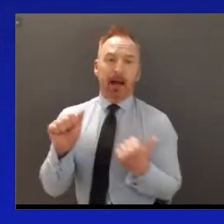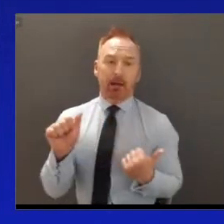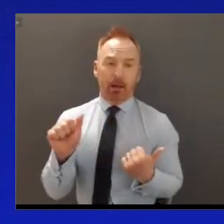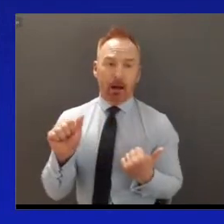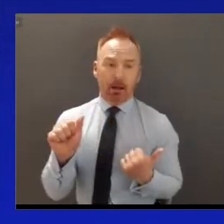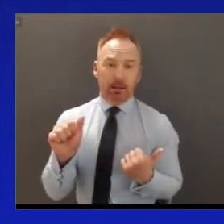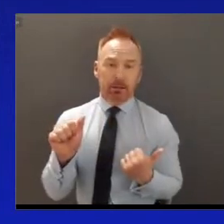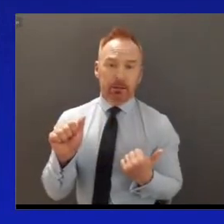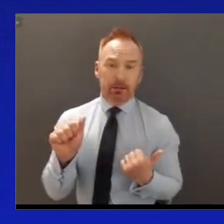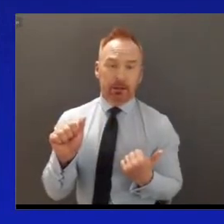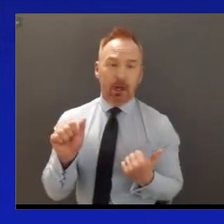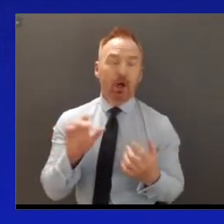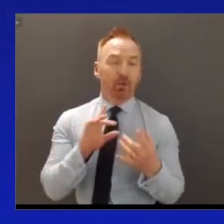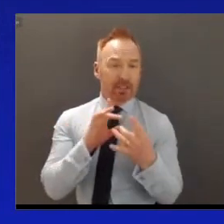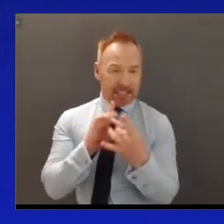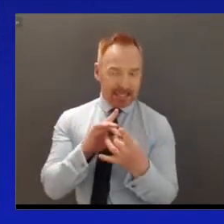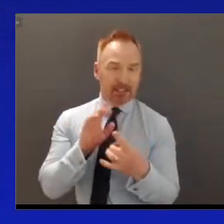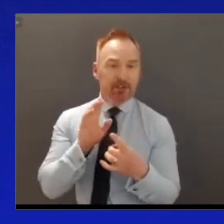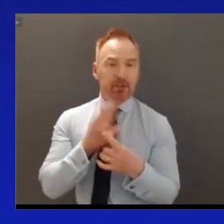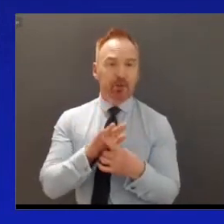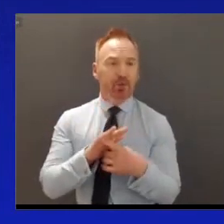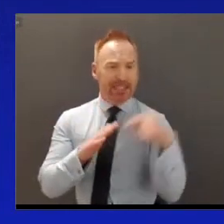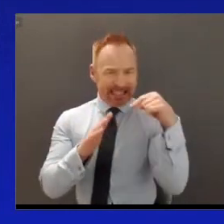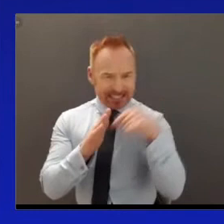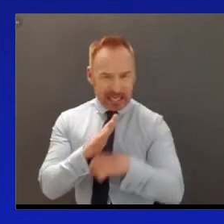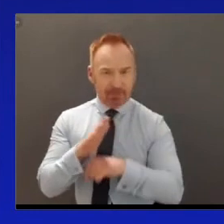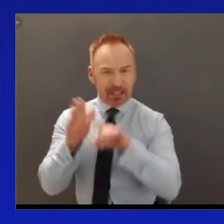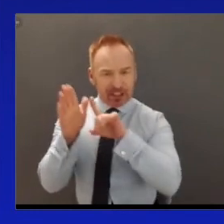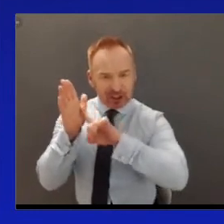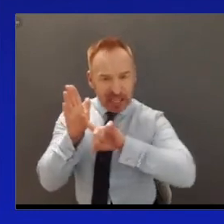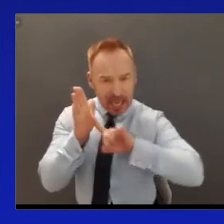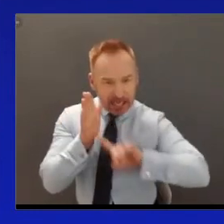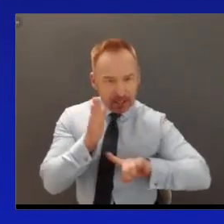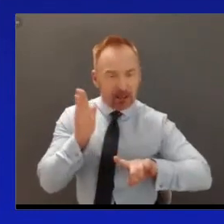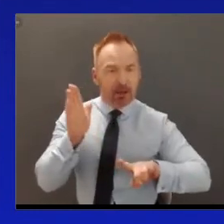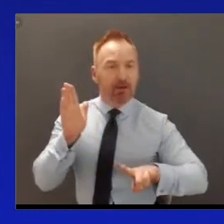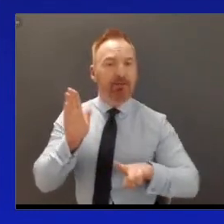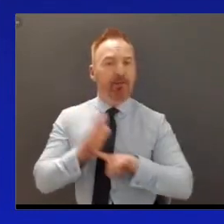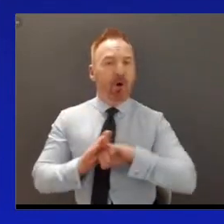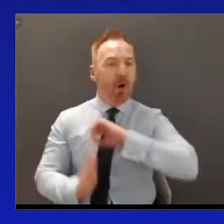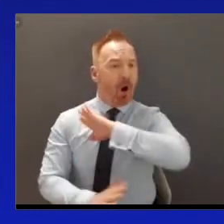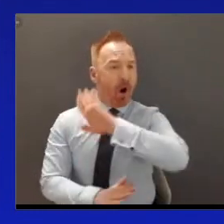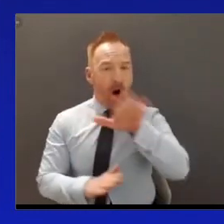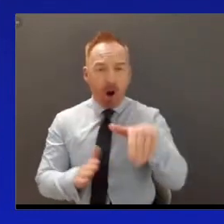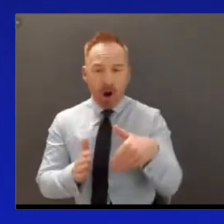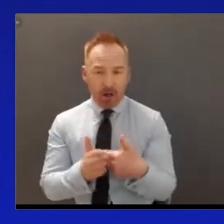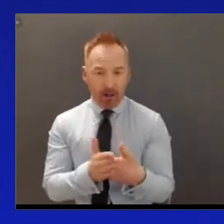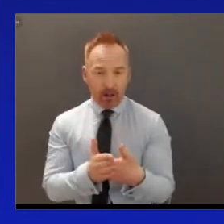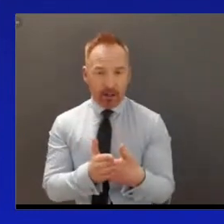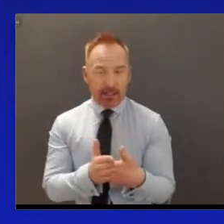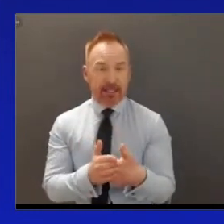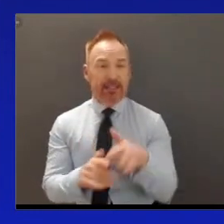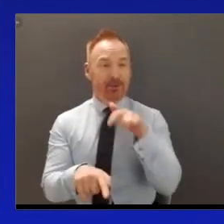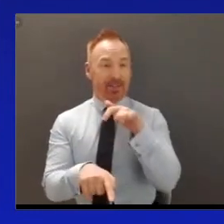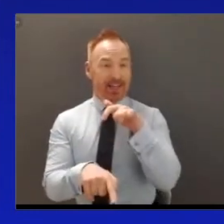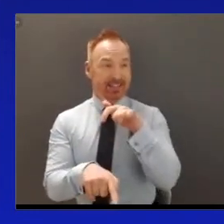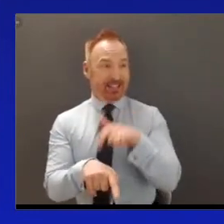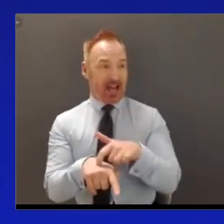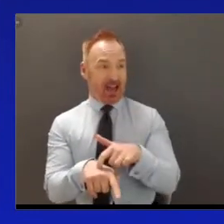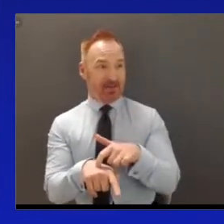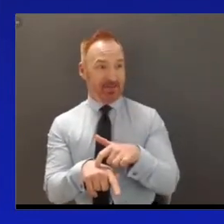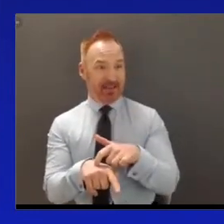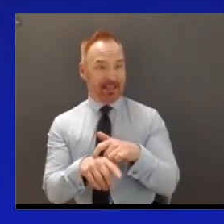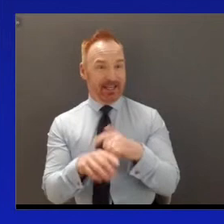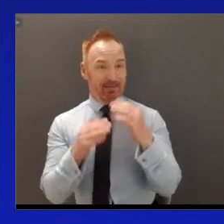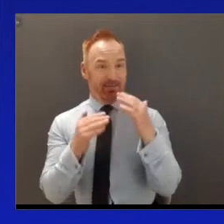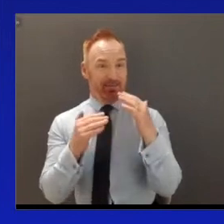of the full investigation for everybody within the time period we would like. We're trying to follow